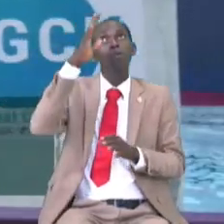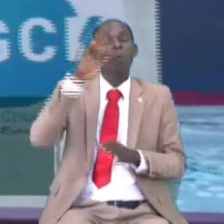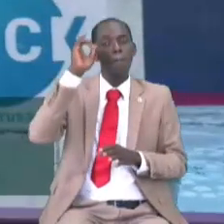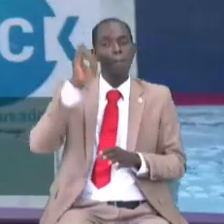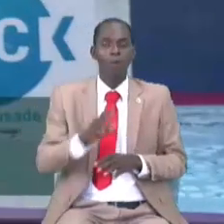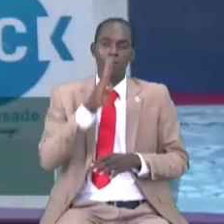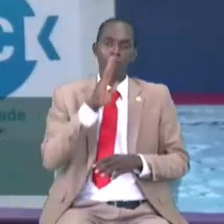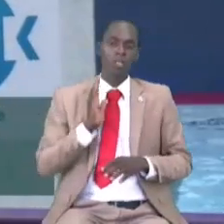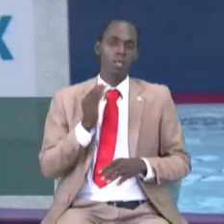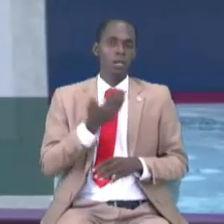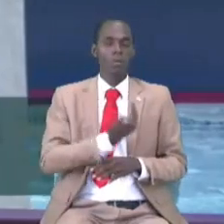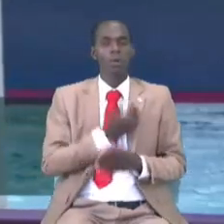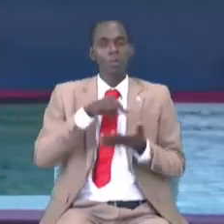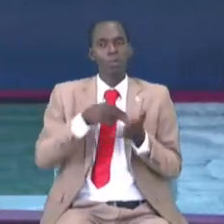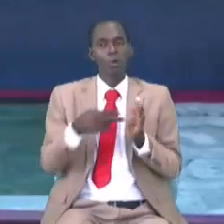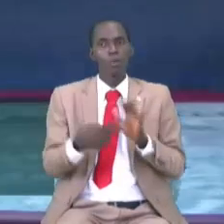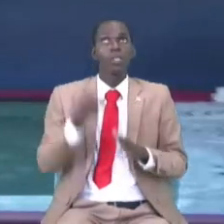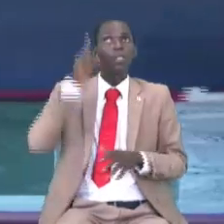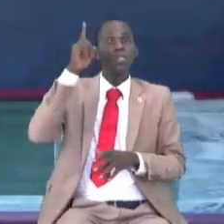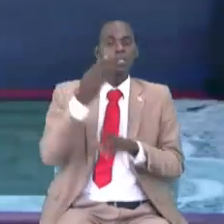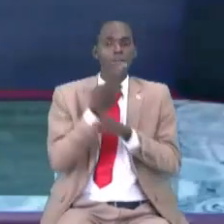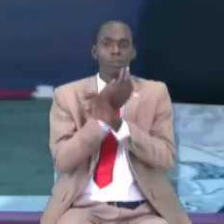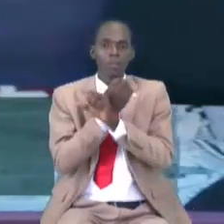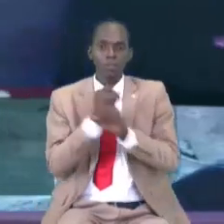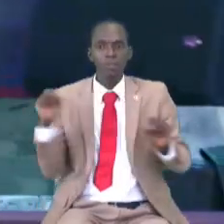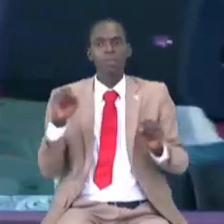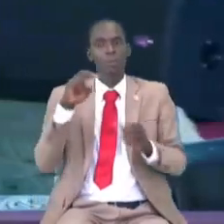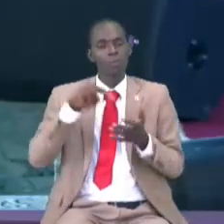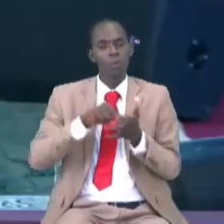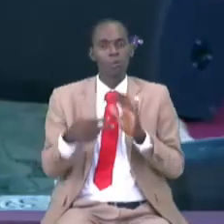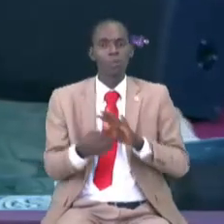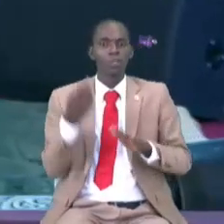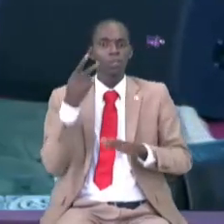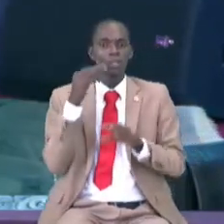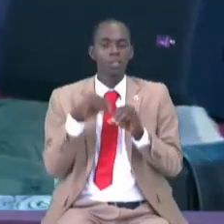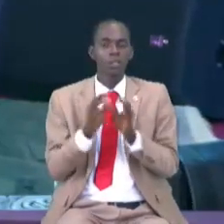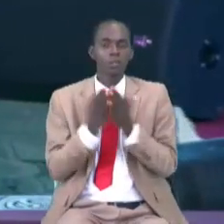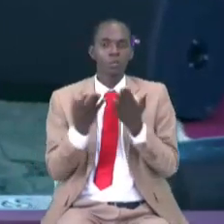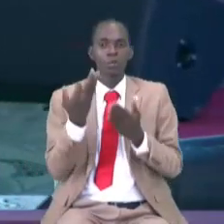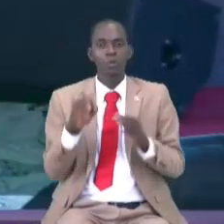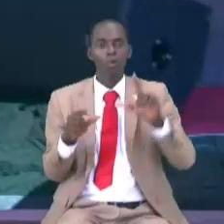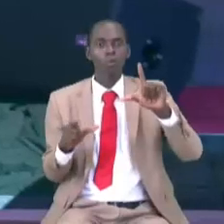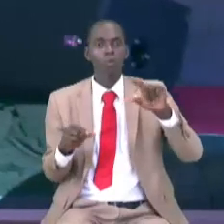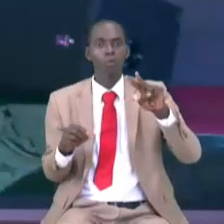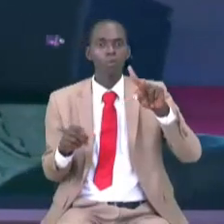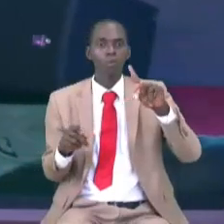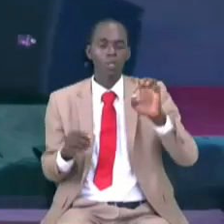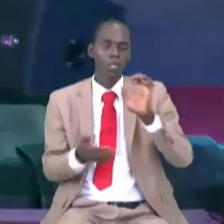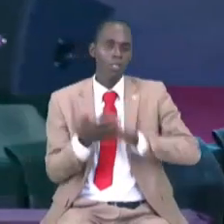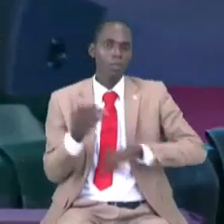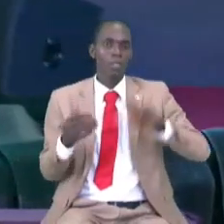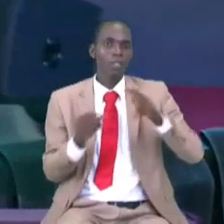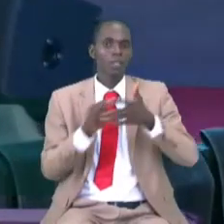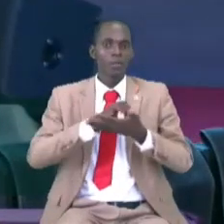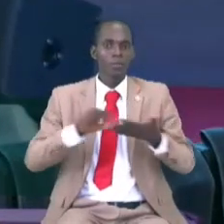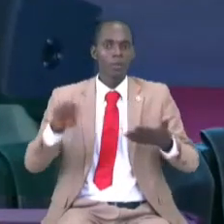at Luke chapter 3, and we're looking at verse 6. Luke chapter 3, looking at verse 6.